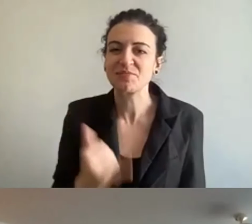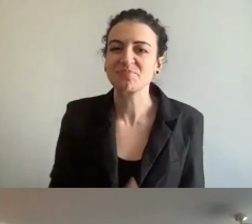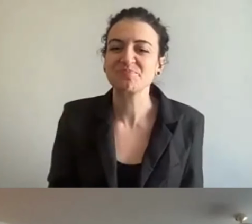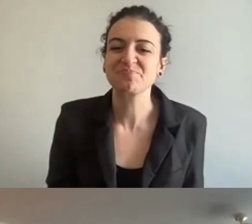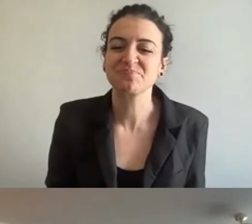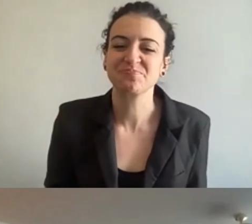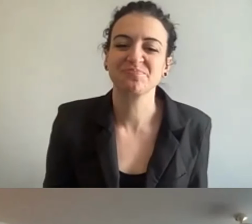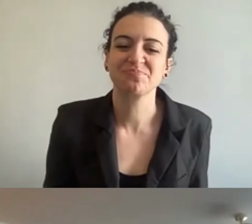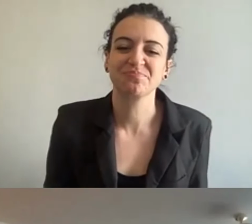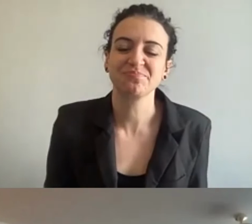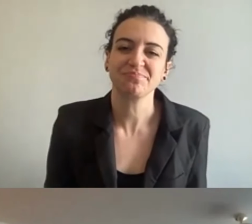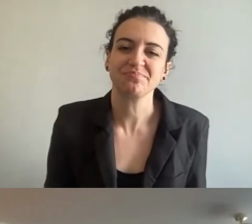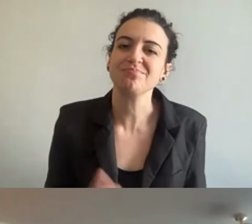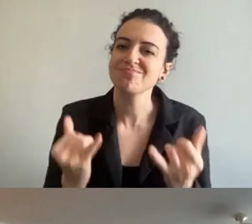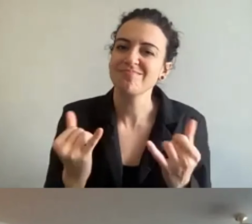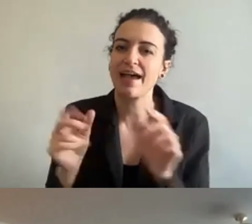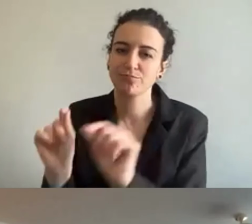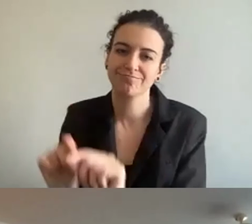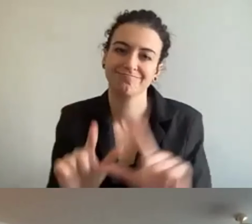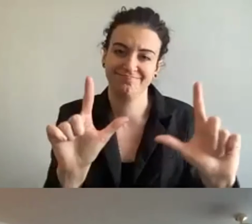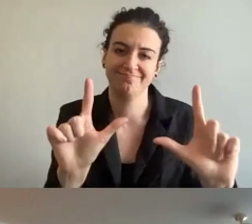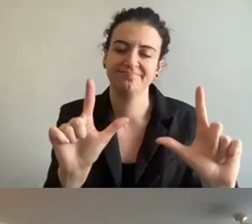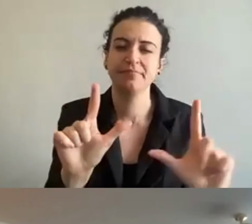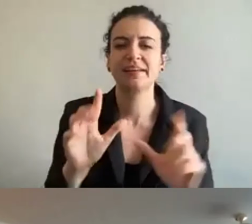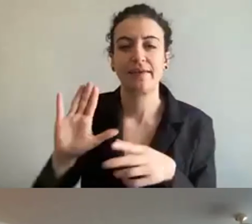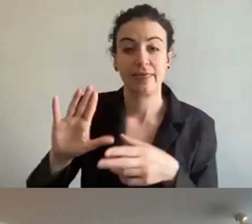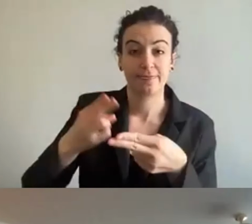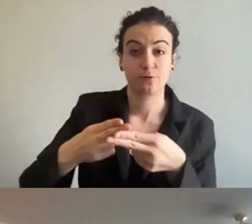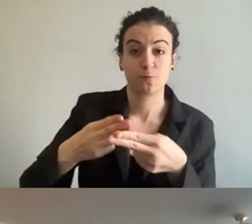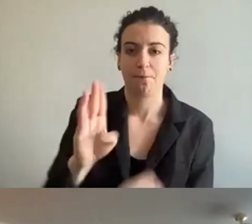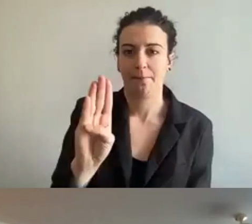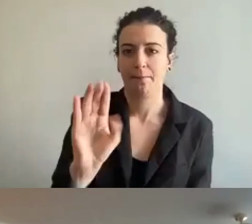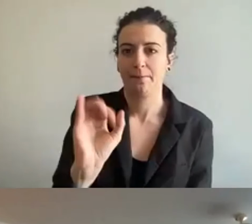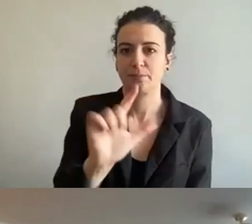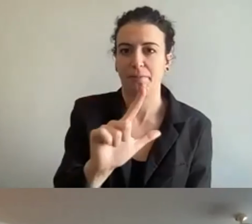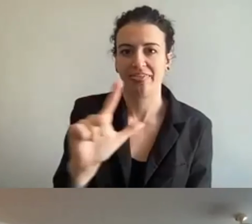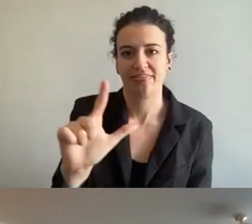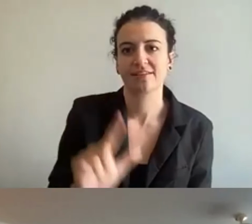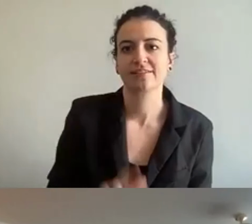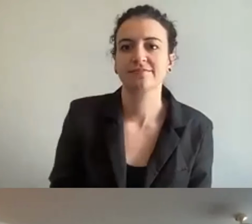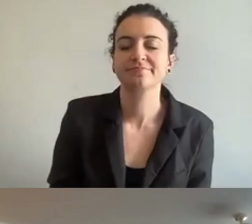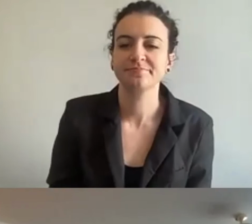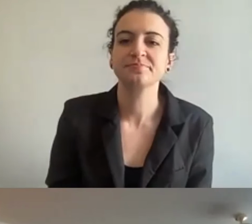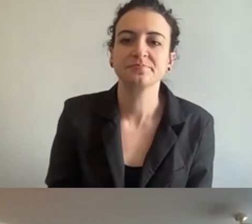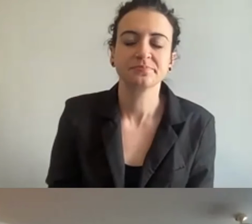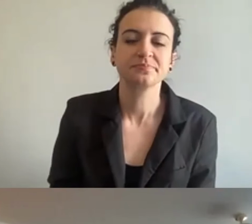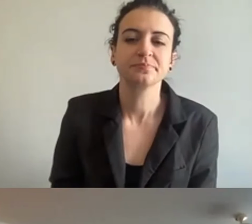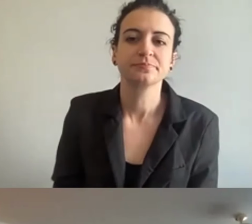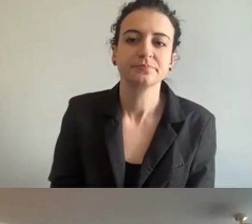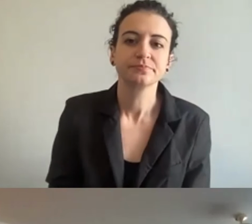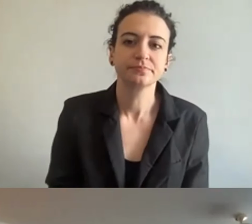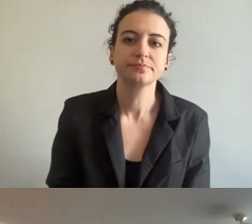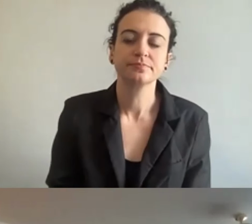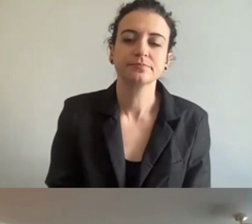Let's promote that person. I think we have Bill who's going to join us as a panelist for just a second.